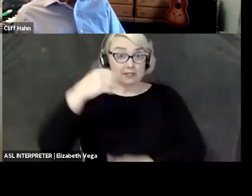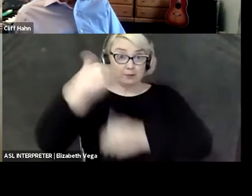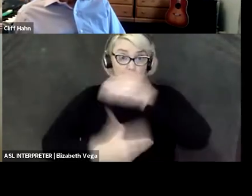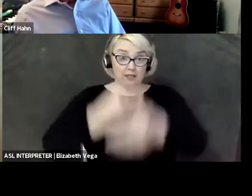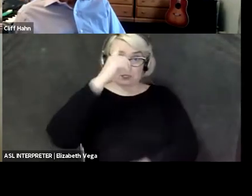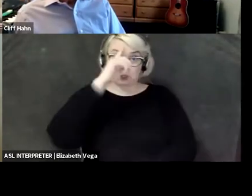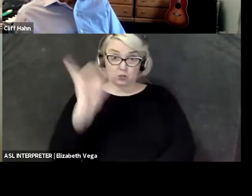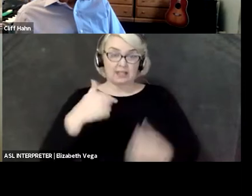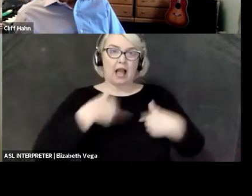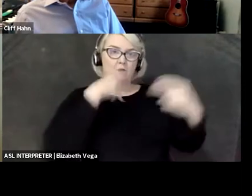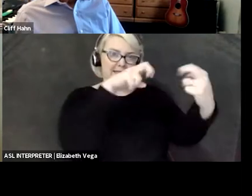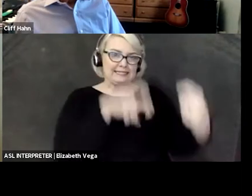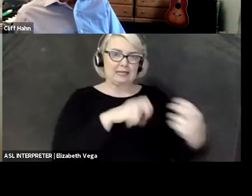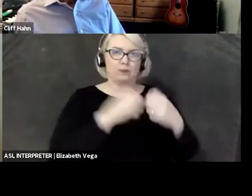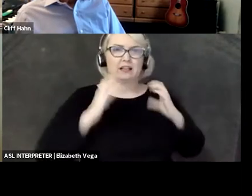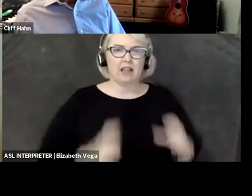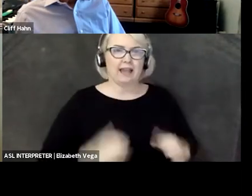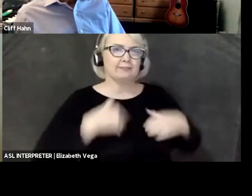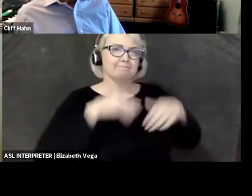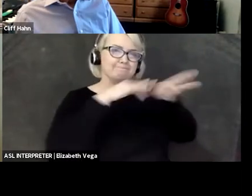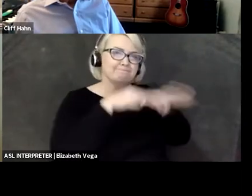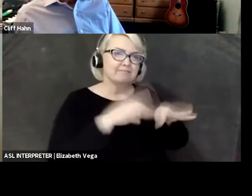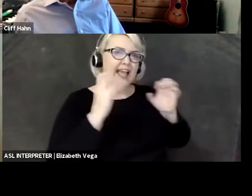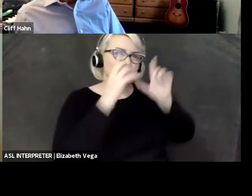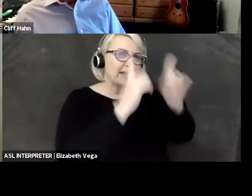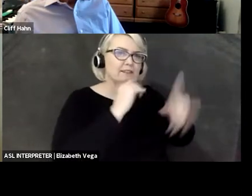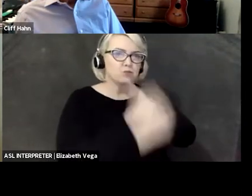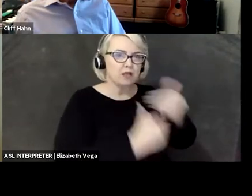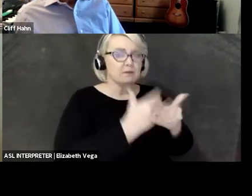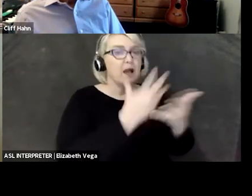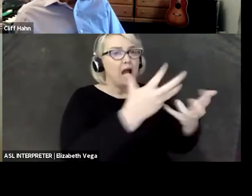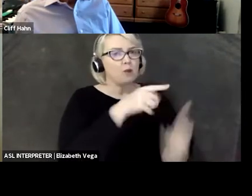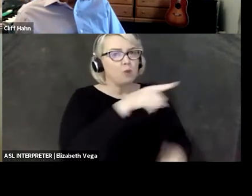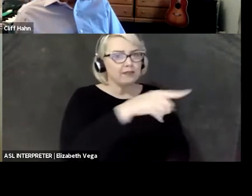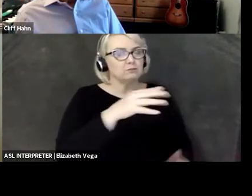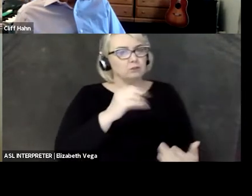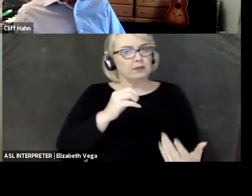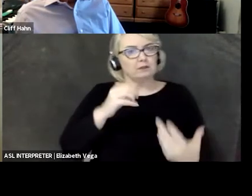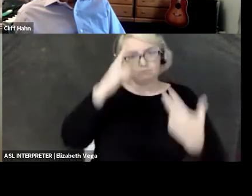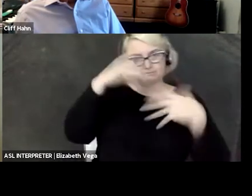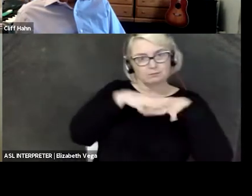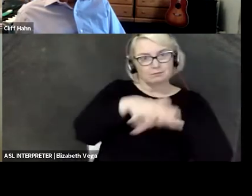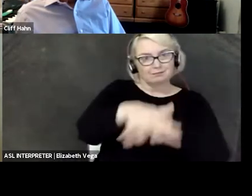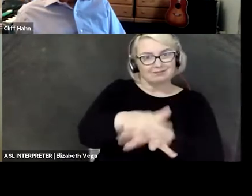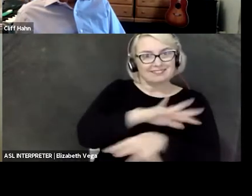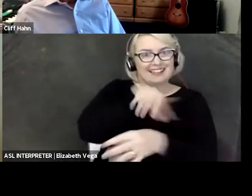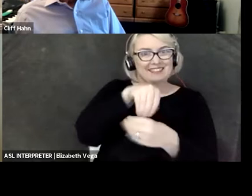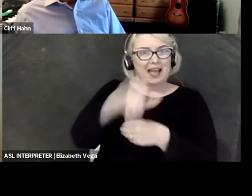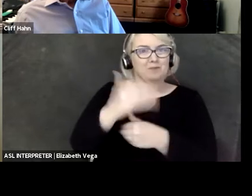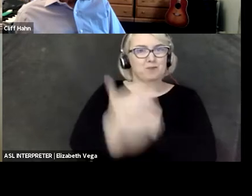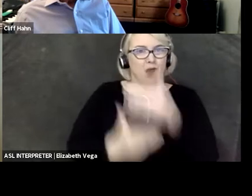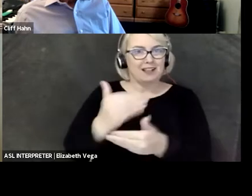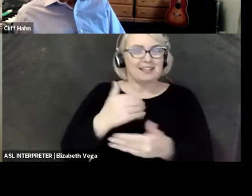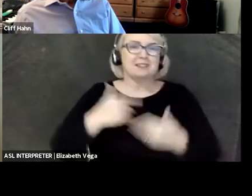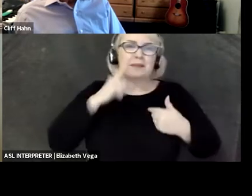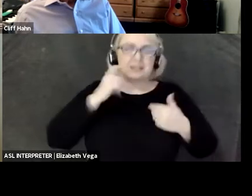with my client. I want to educate them as to what the process is. I want them to be integrated into it. So there are steps that take place, and I want them to be part of